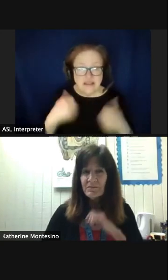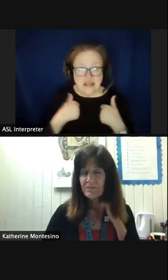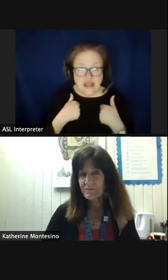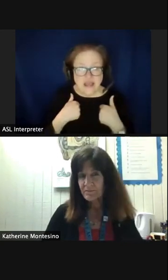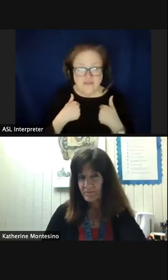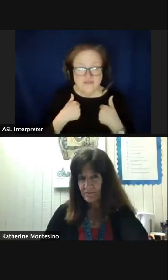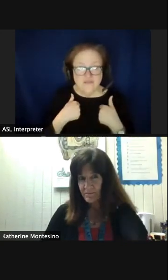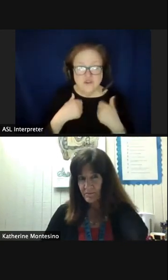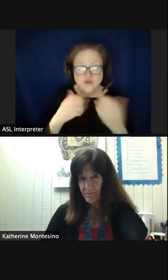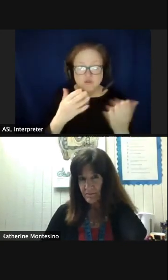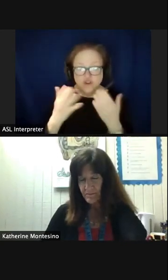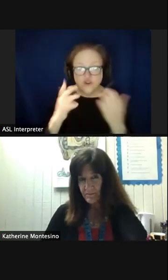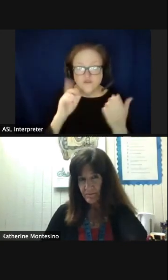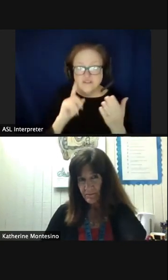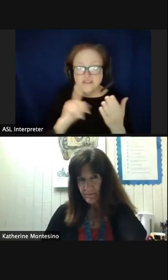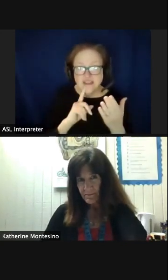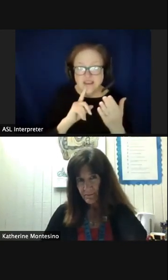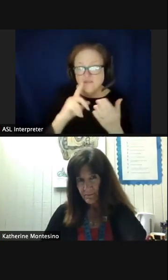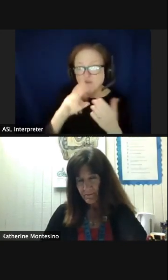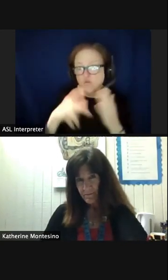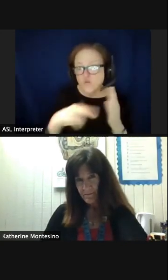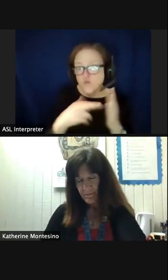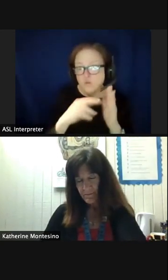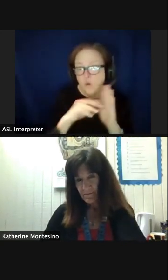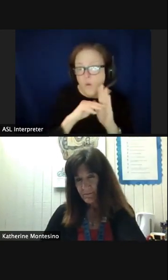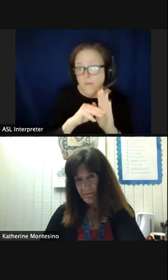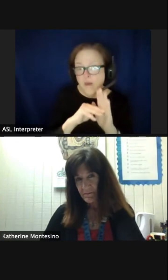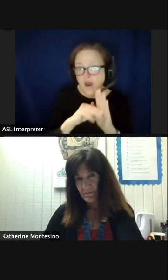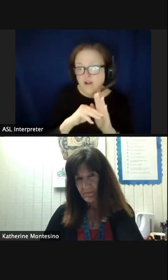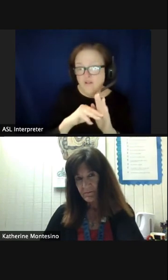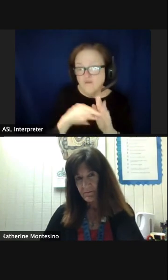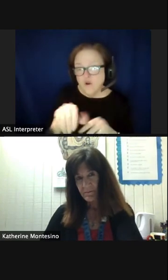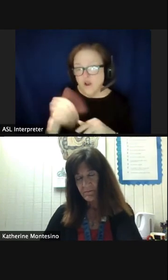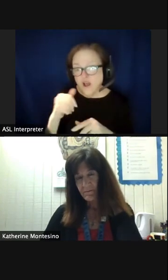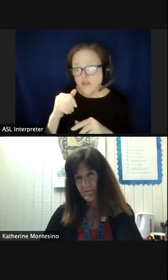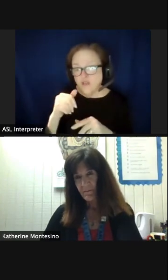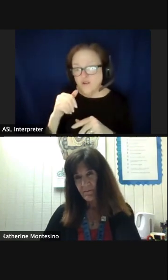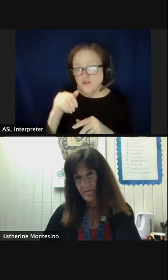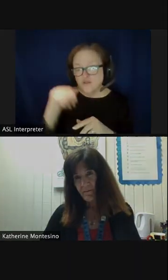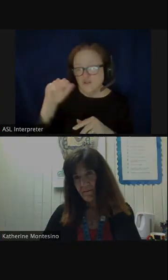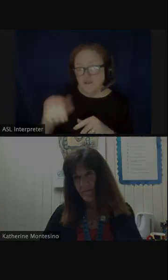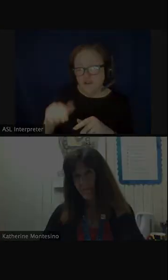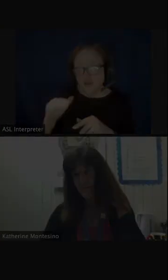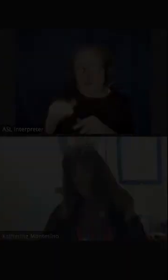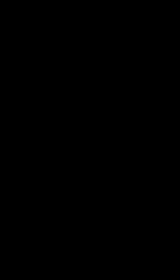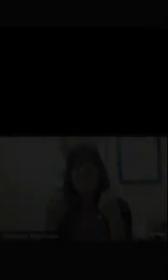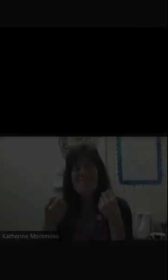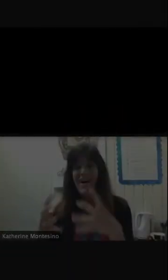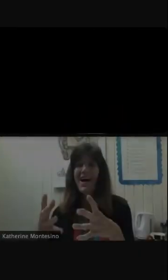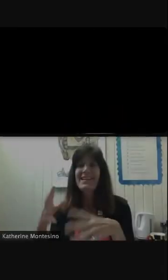role model for a younger child with a similar cultural or linguistic identity?